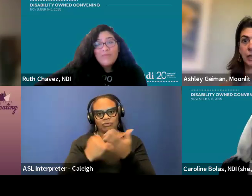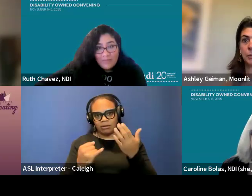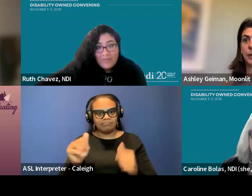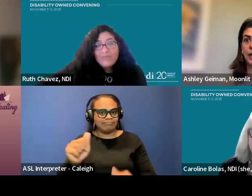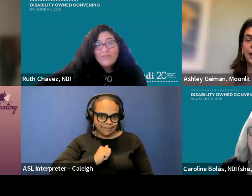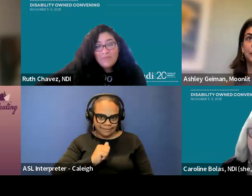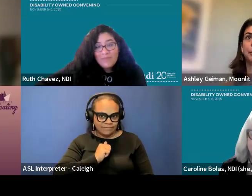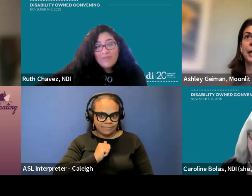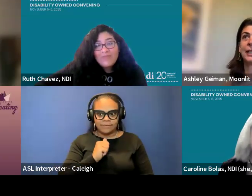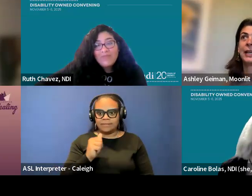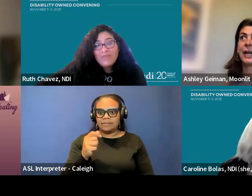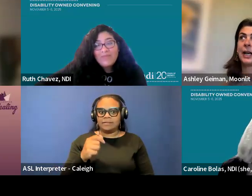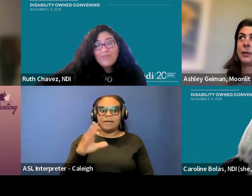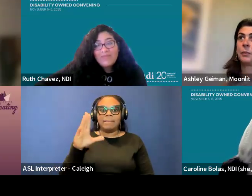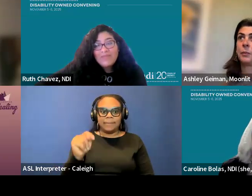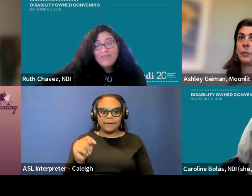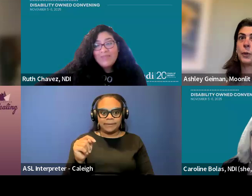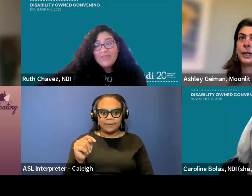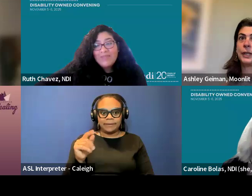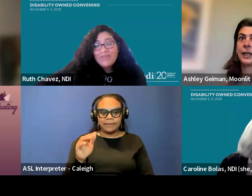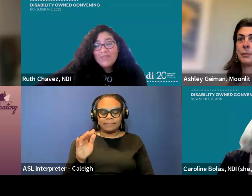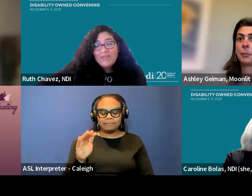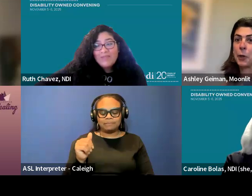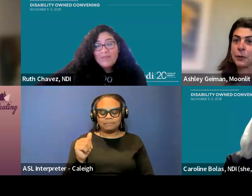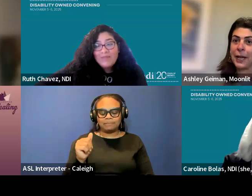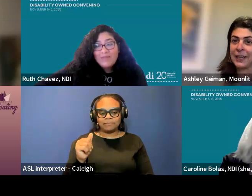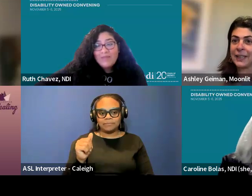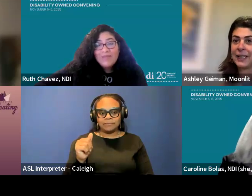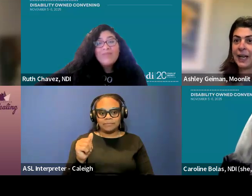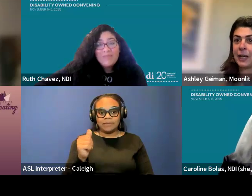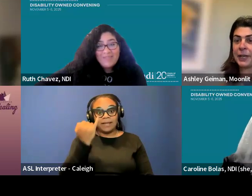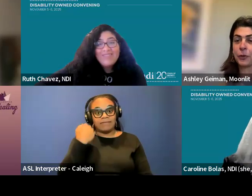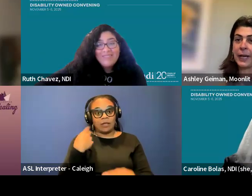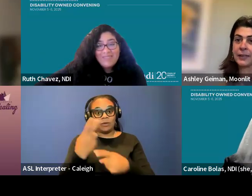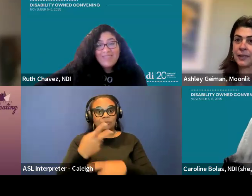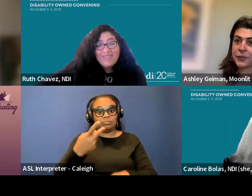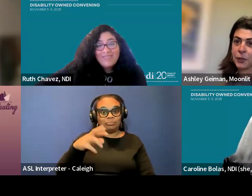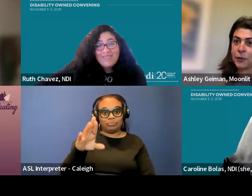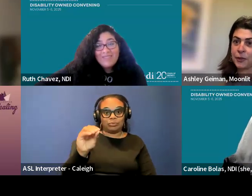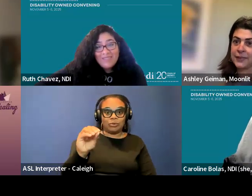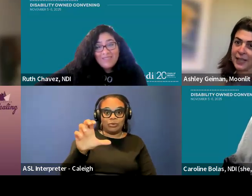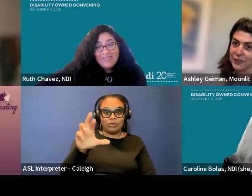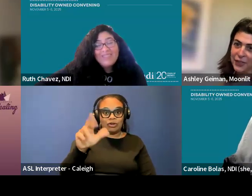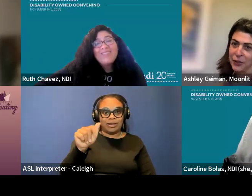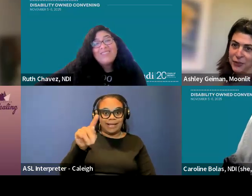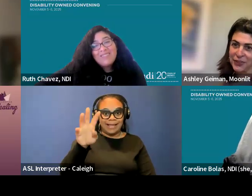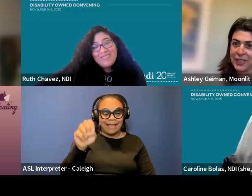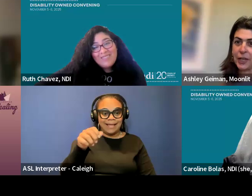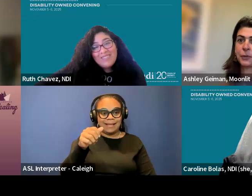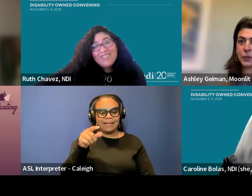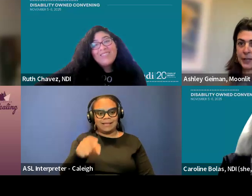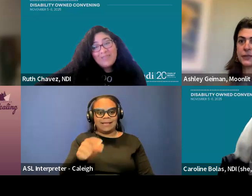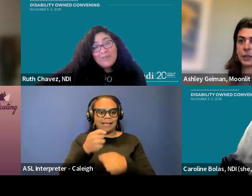drawings. But when I'm on Procreate, it creates a circle instead of a